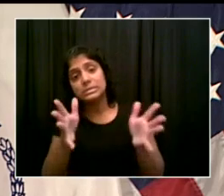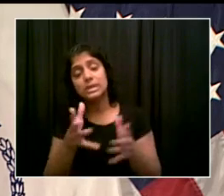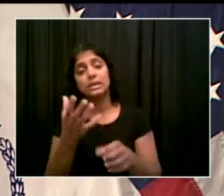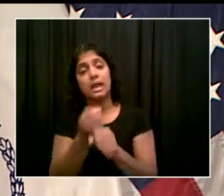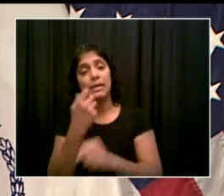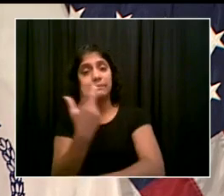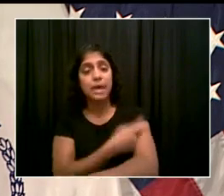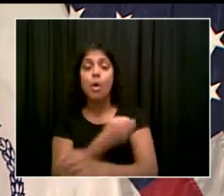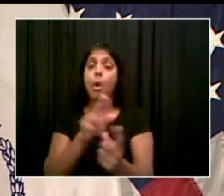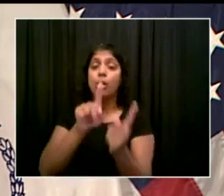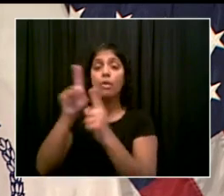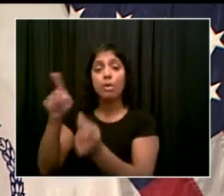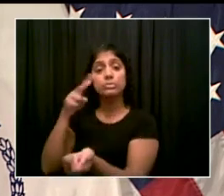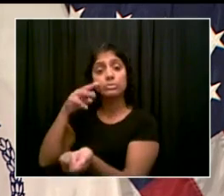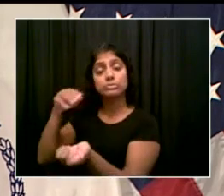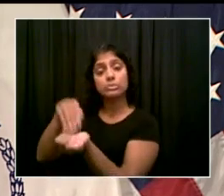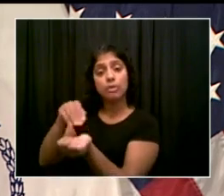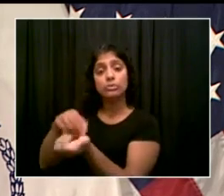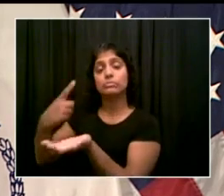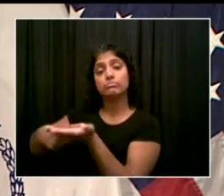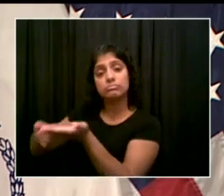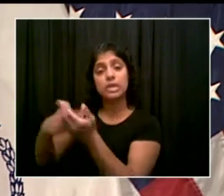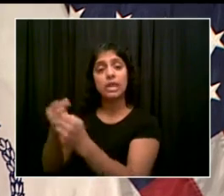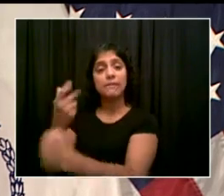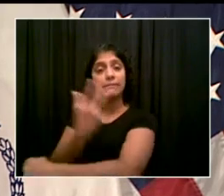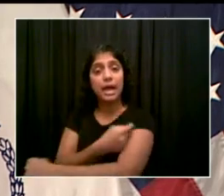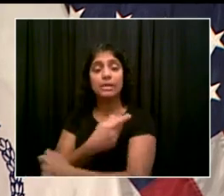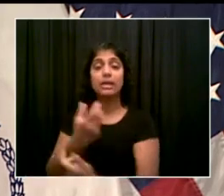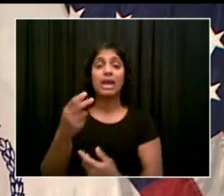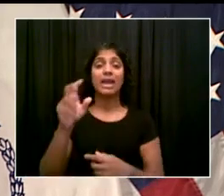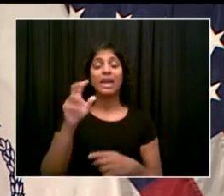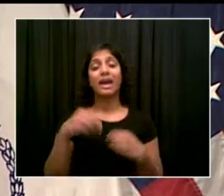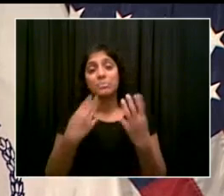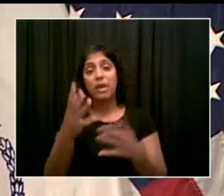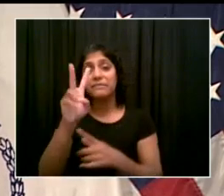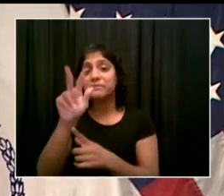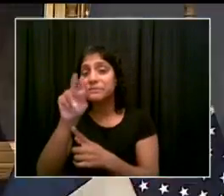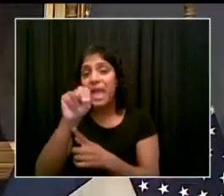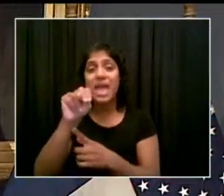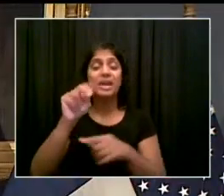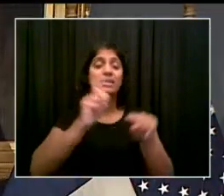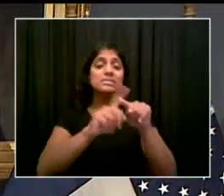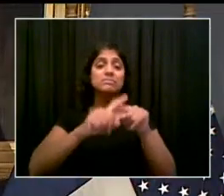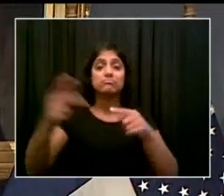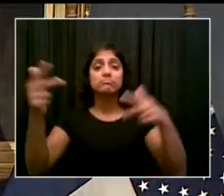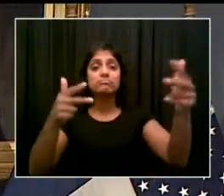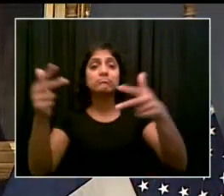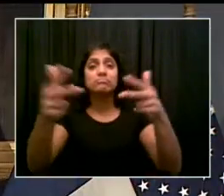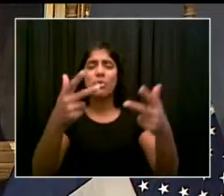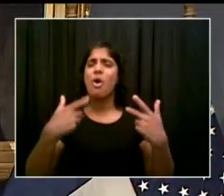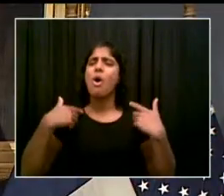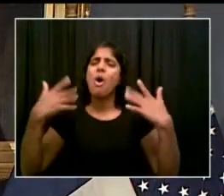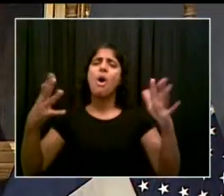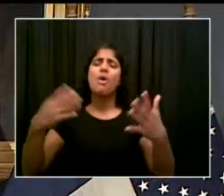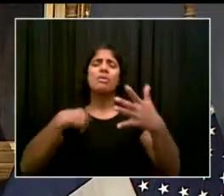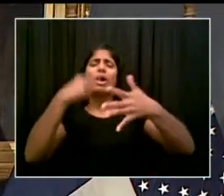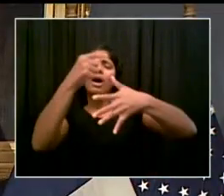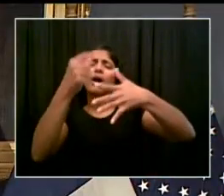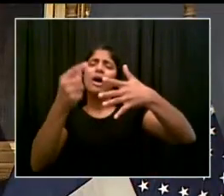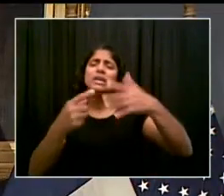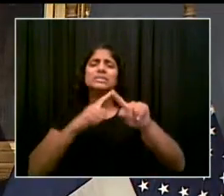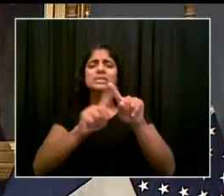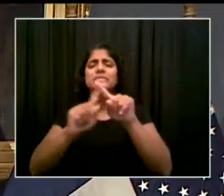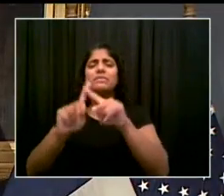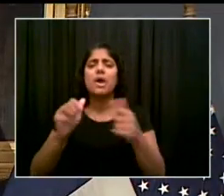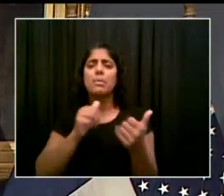flavor of how much this has been a focus and how much we continue to try to find new and better approaches. Dr. Choksi, then Dr. Katz. Thank you, sir. And yes, we